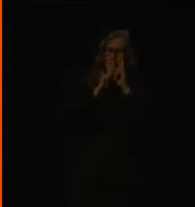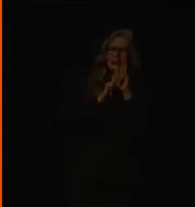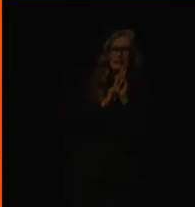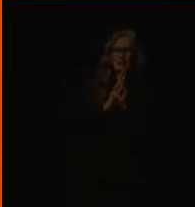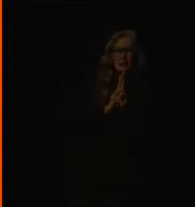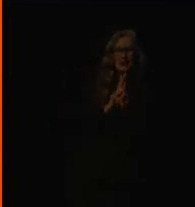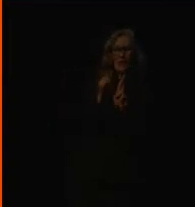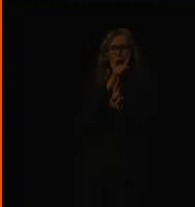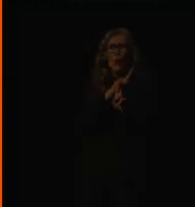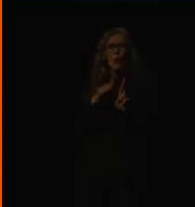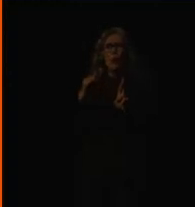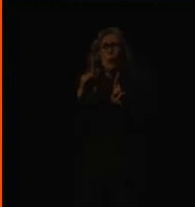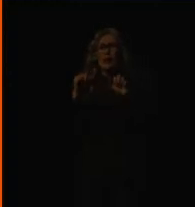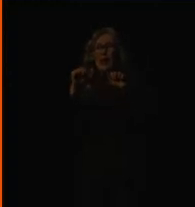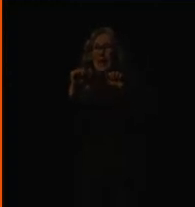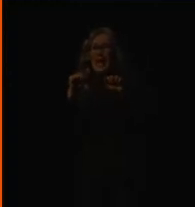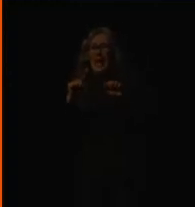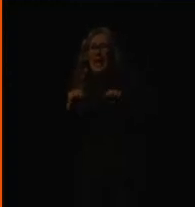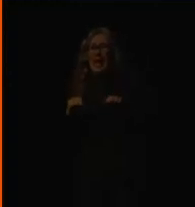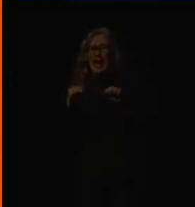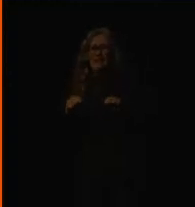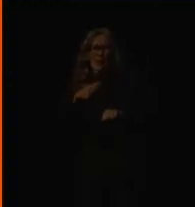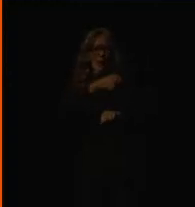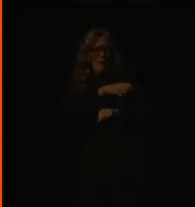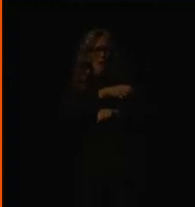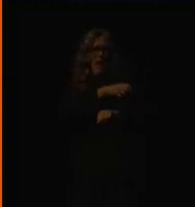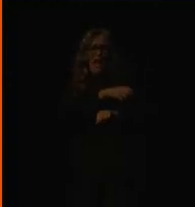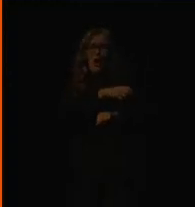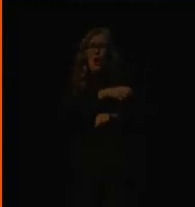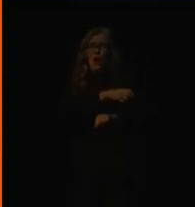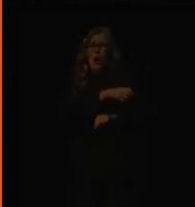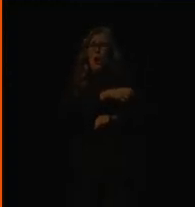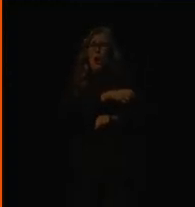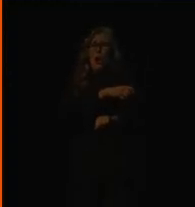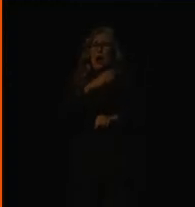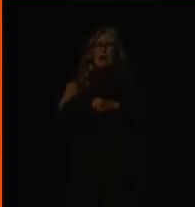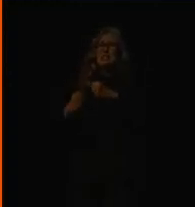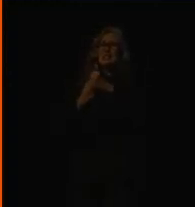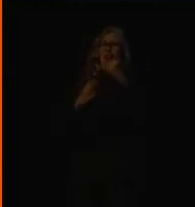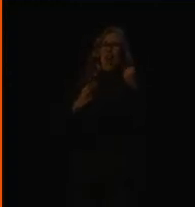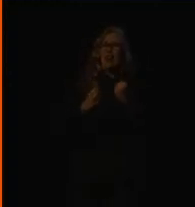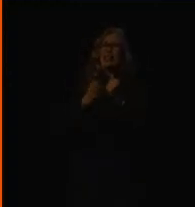We have the power of solidarity.